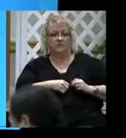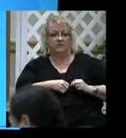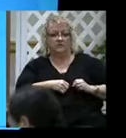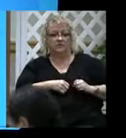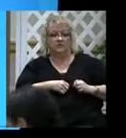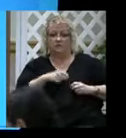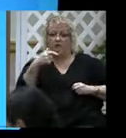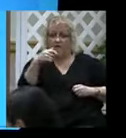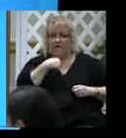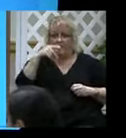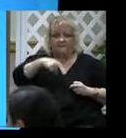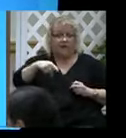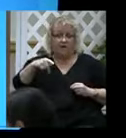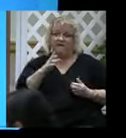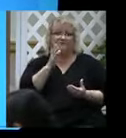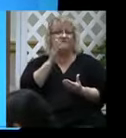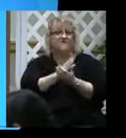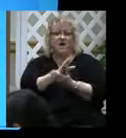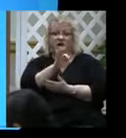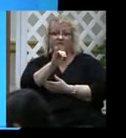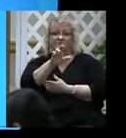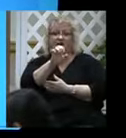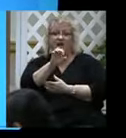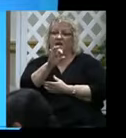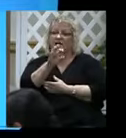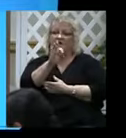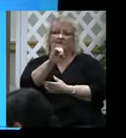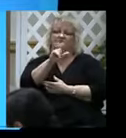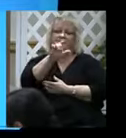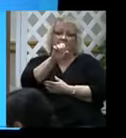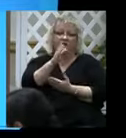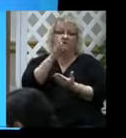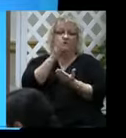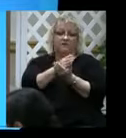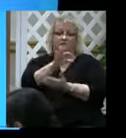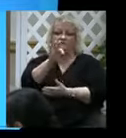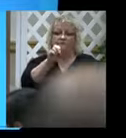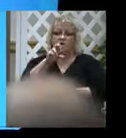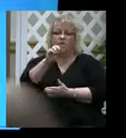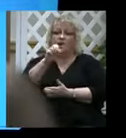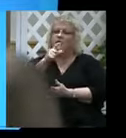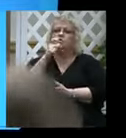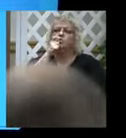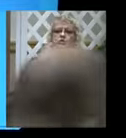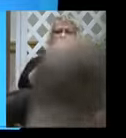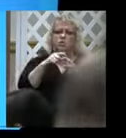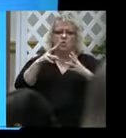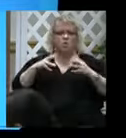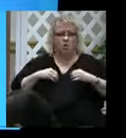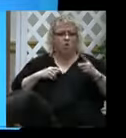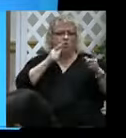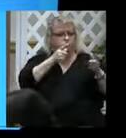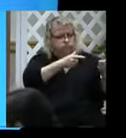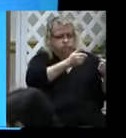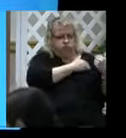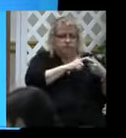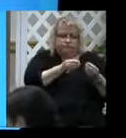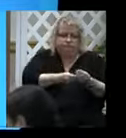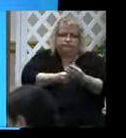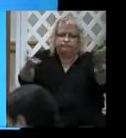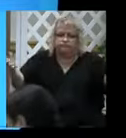different file format, or any issues you may have, or who it should go back to once it's translated, who should be in charge of actually disseminating the document once